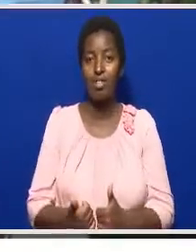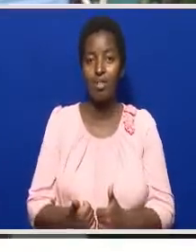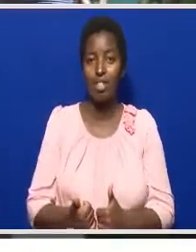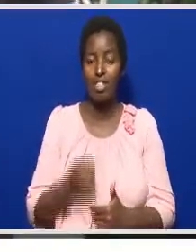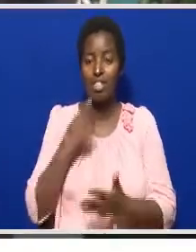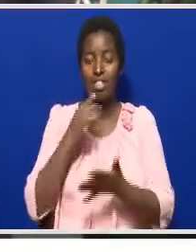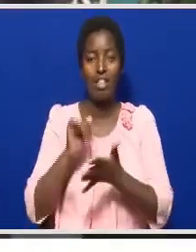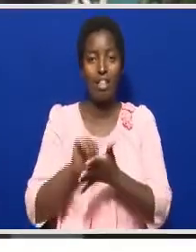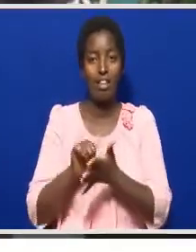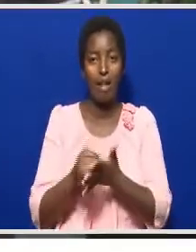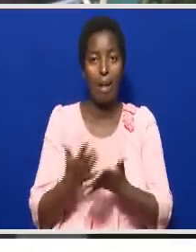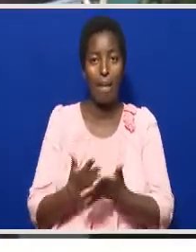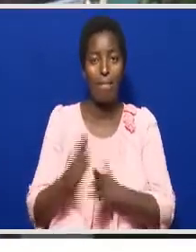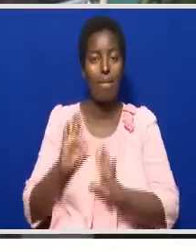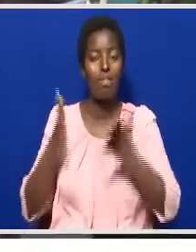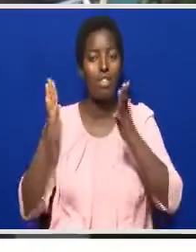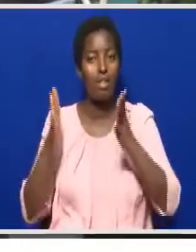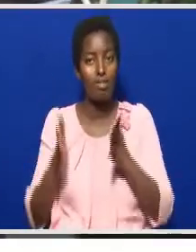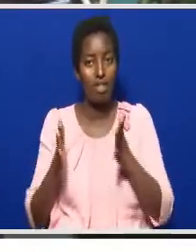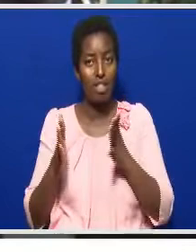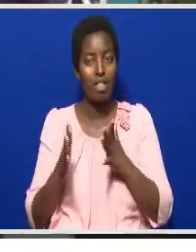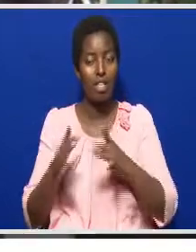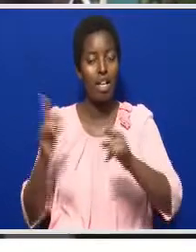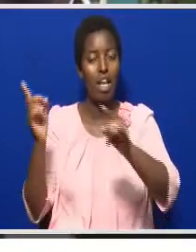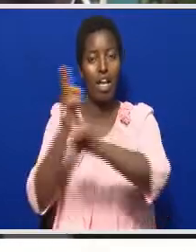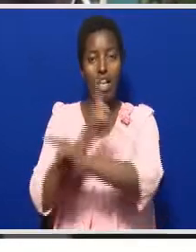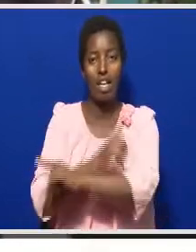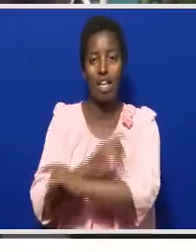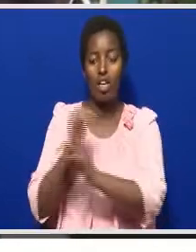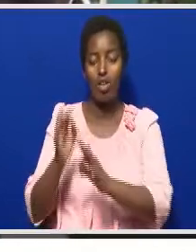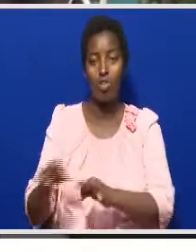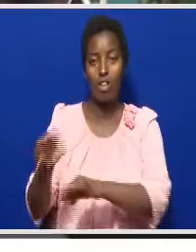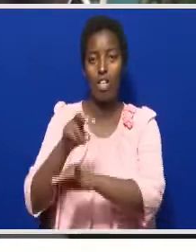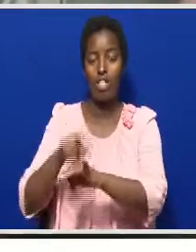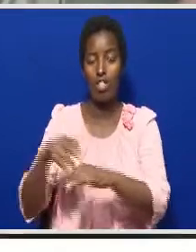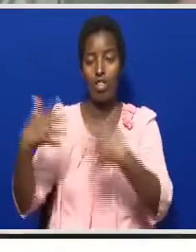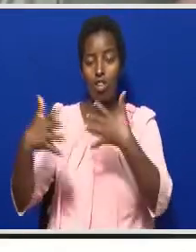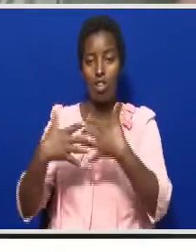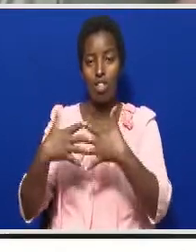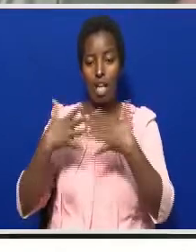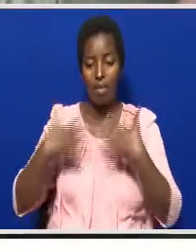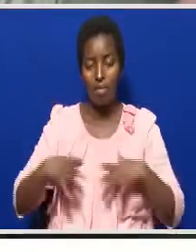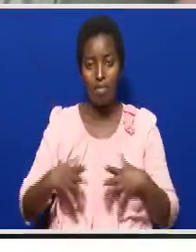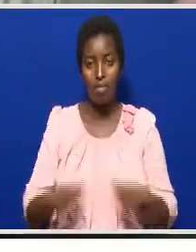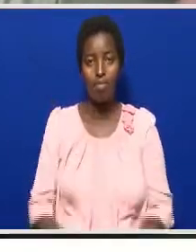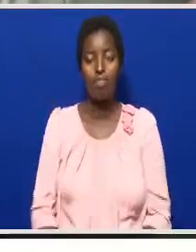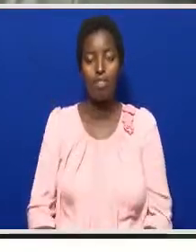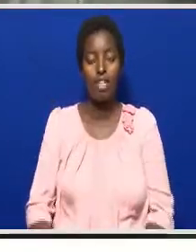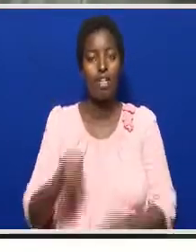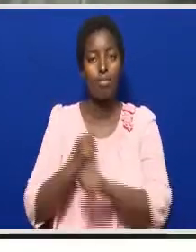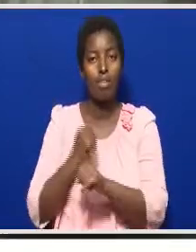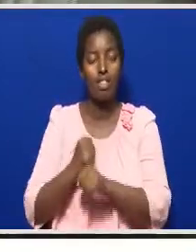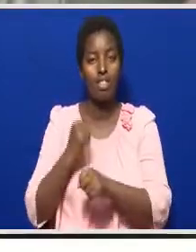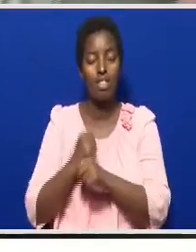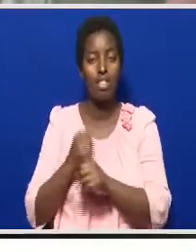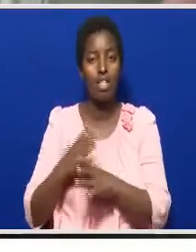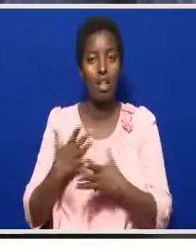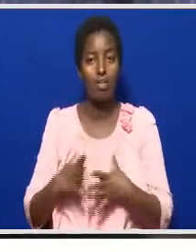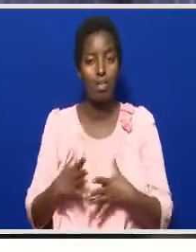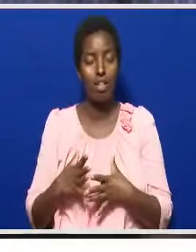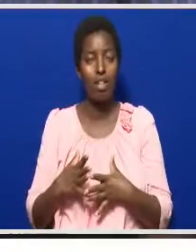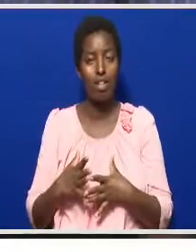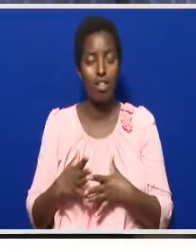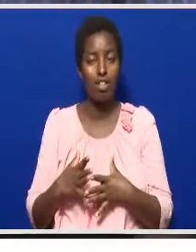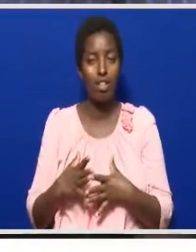kwamba tunasherehekea au kuadhimisha siku hiyo ya kimataifa ya mfungwa. In this event, which was attended by the official